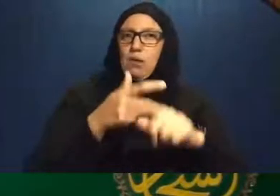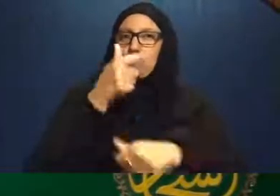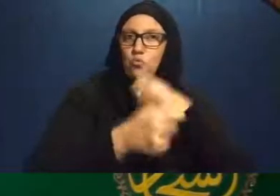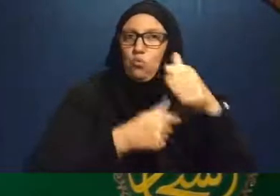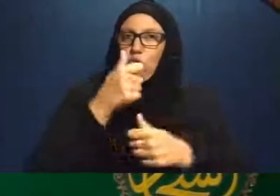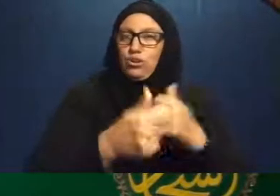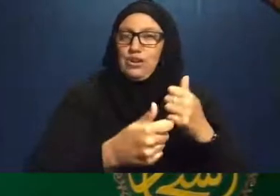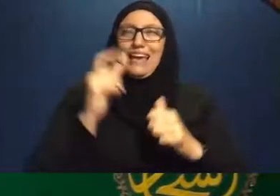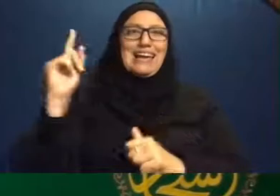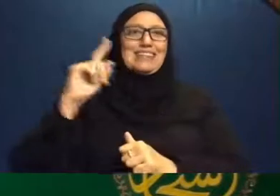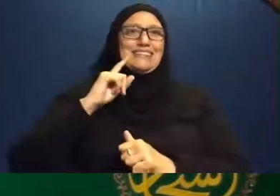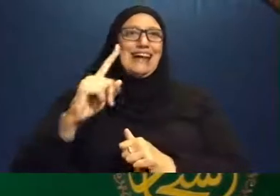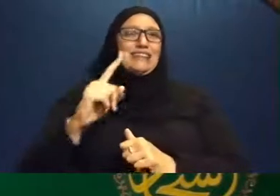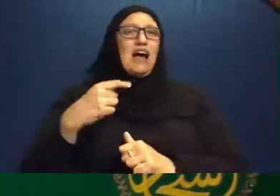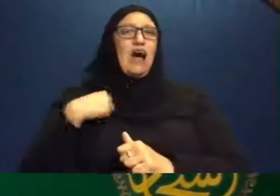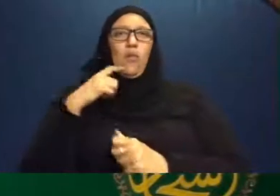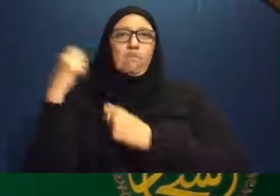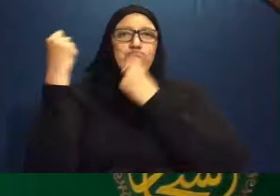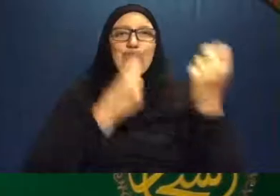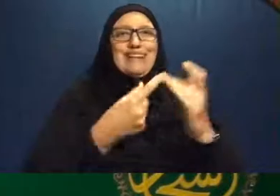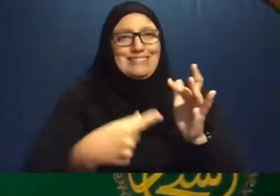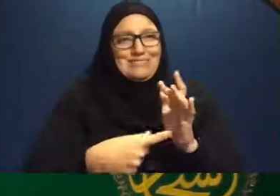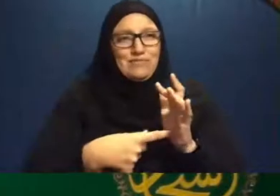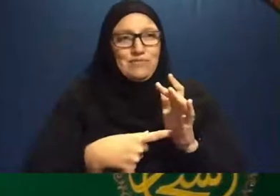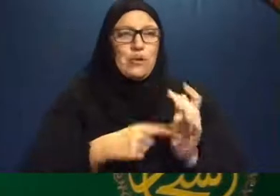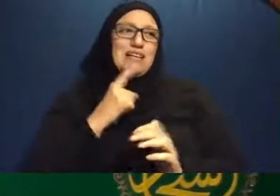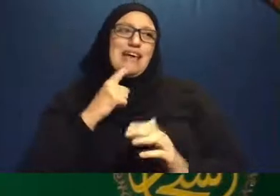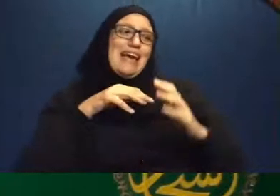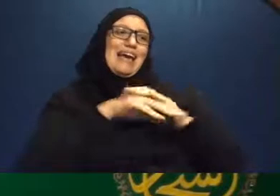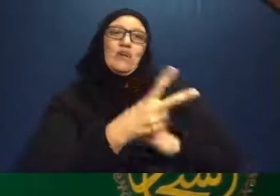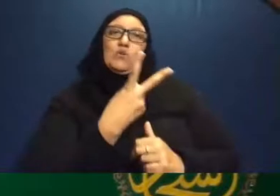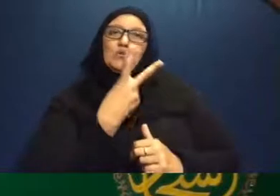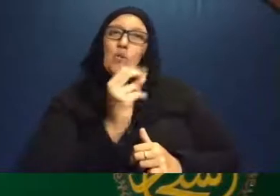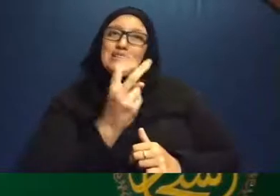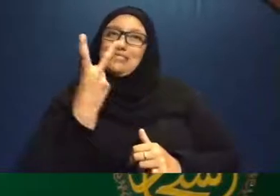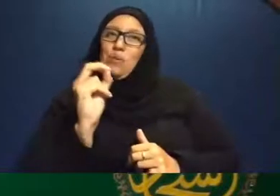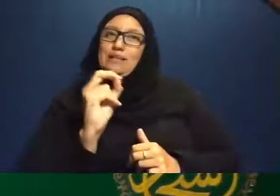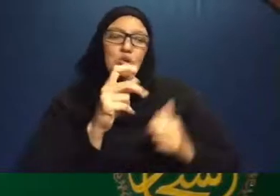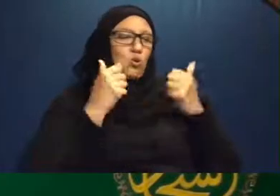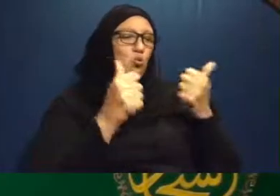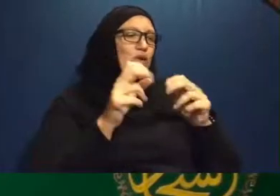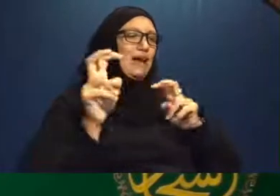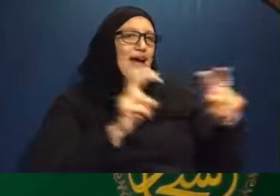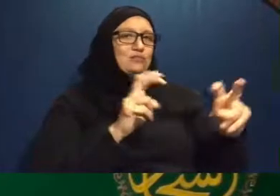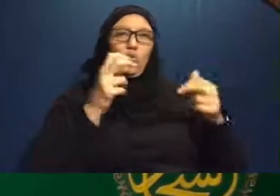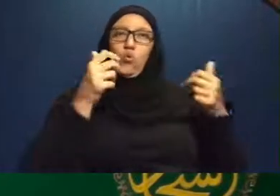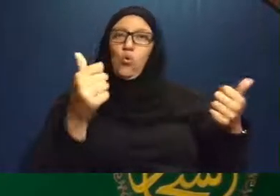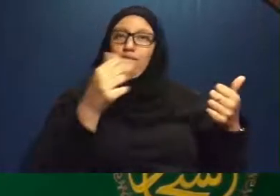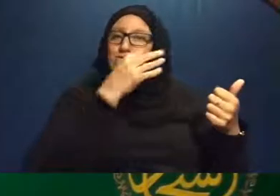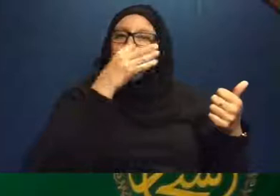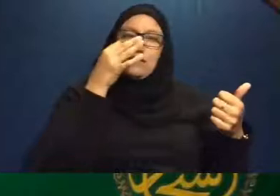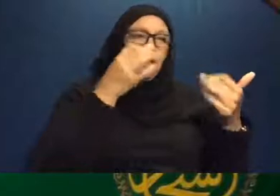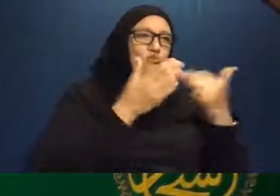it. It means you did in the year 2020 good action of fasting during the month of